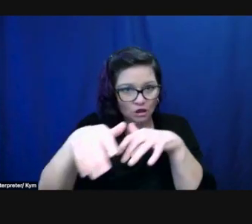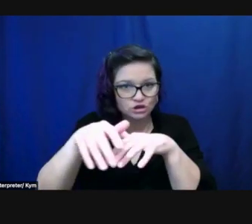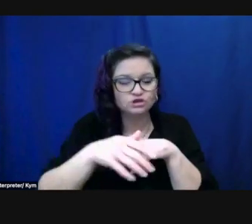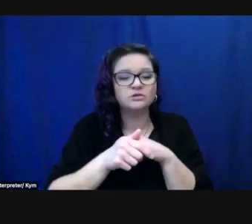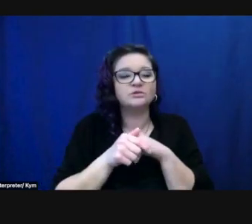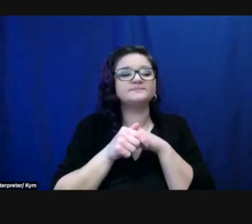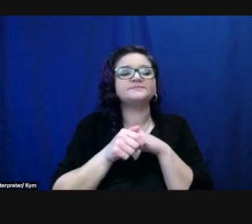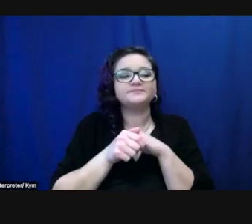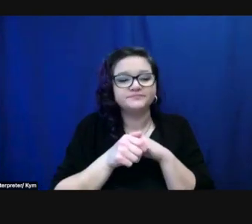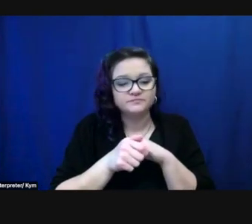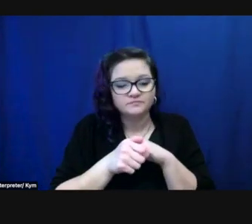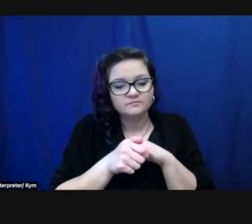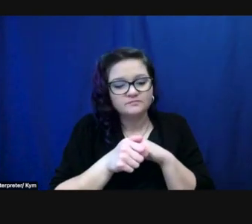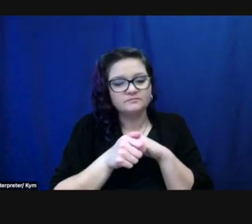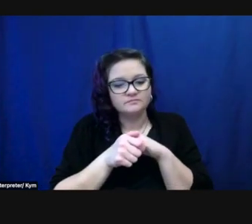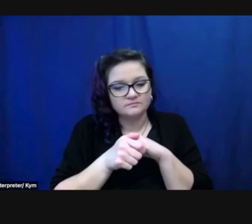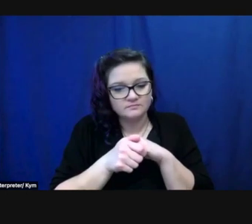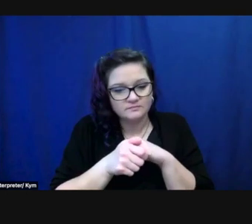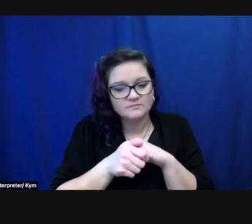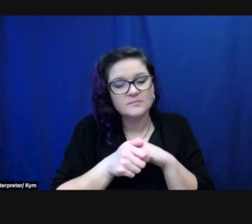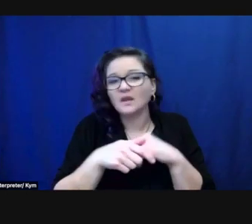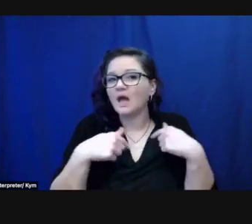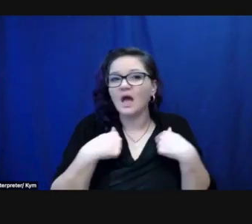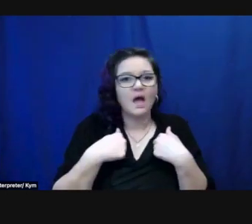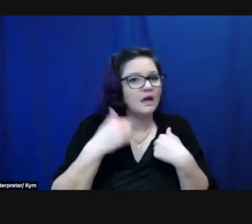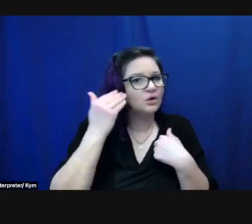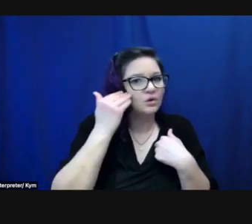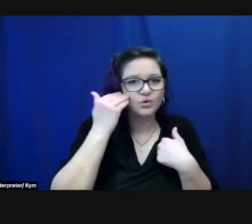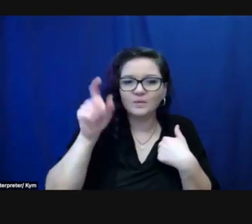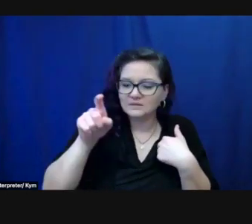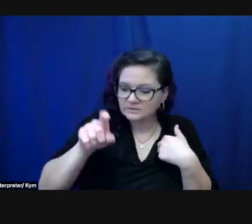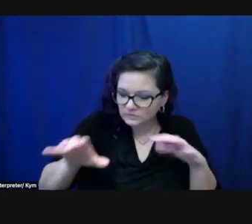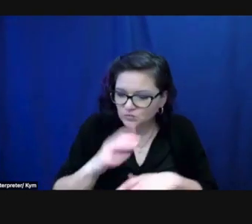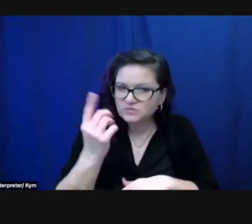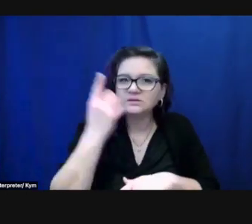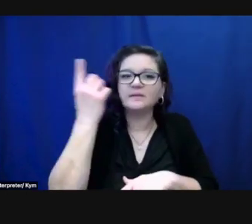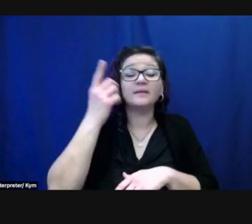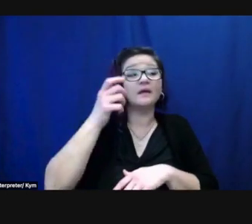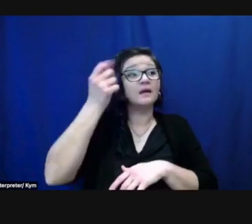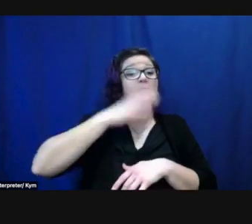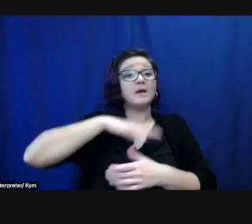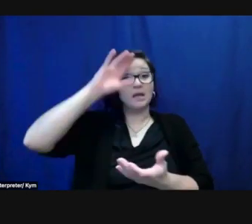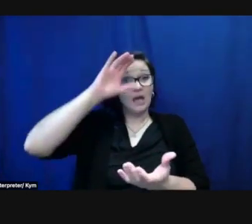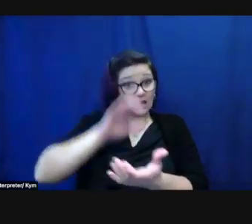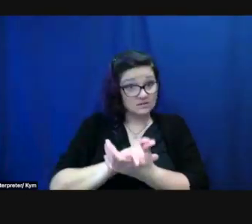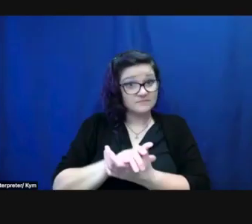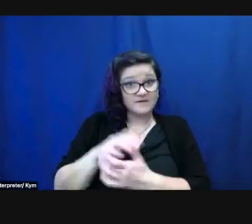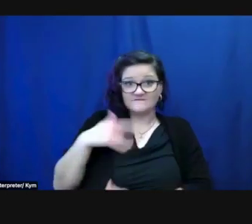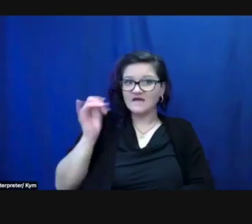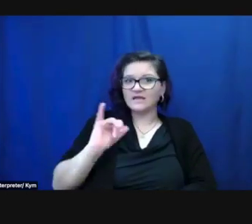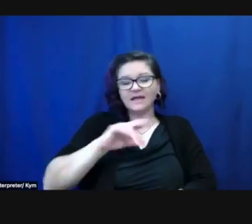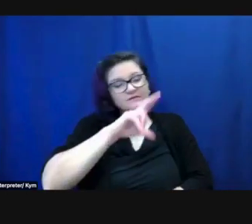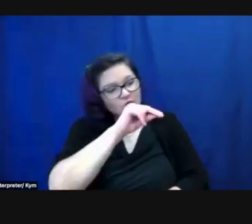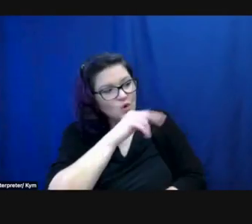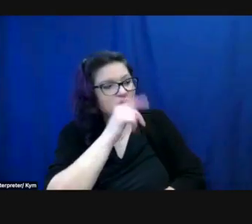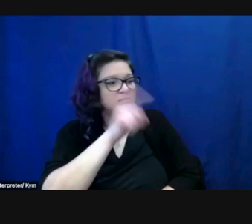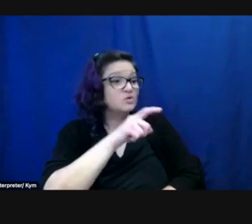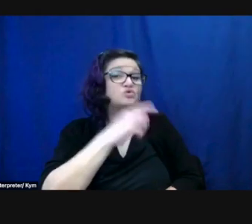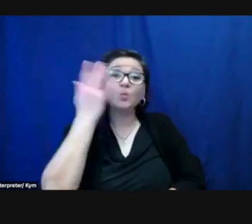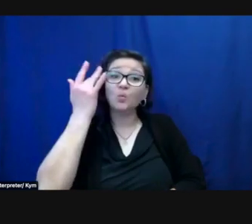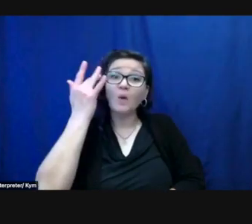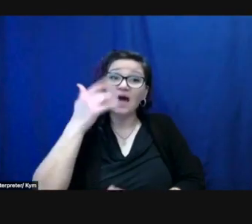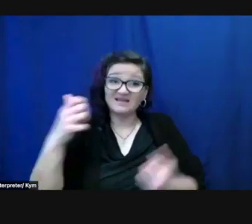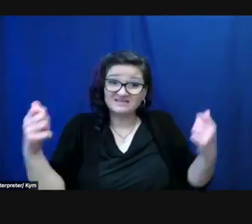And I had to do something about it. And my husband felt that I shouldn't because he feared for